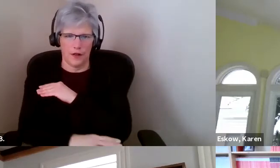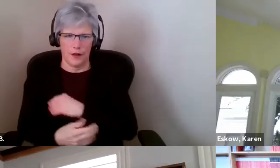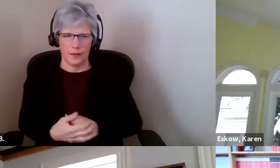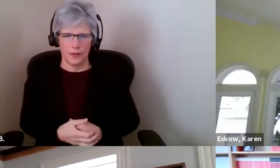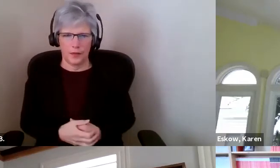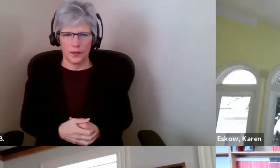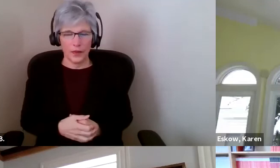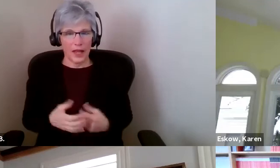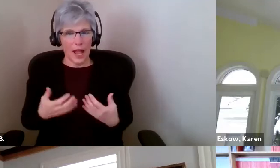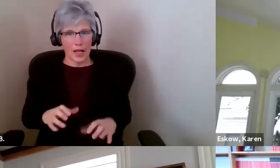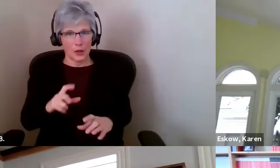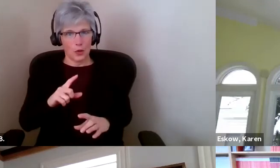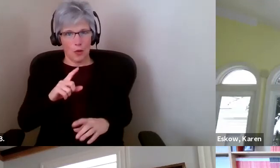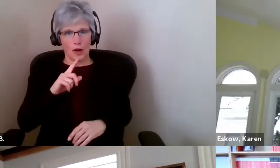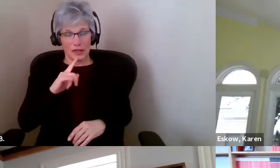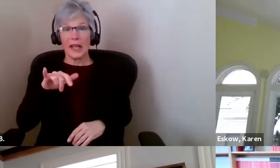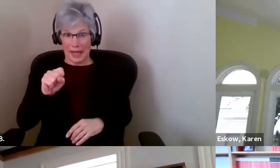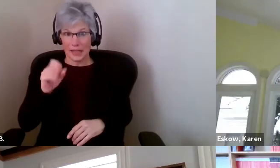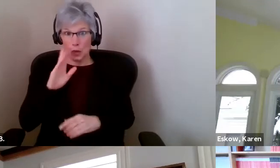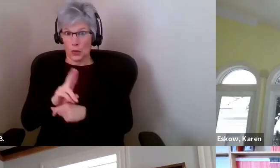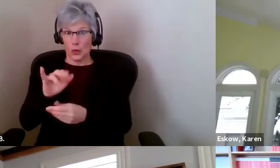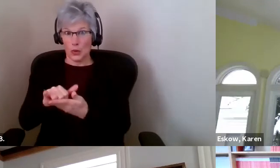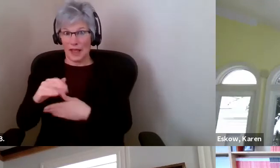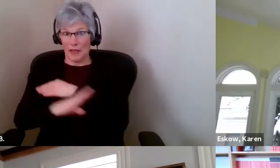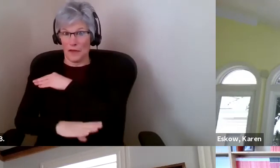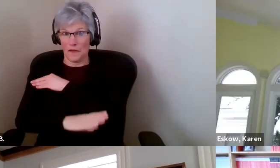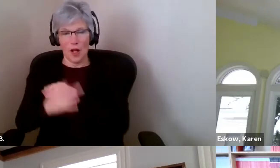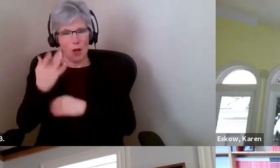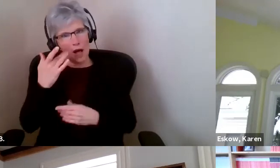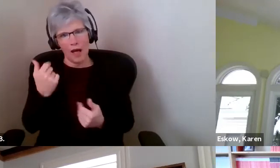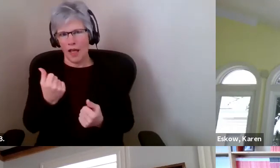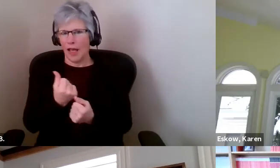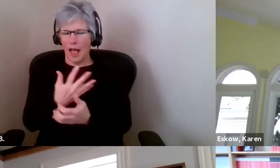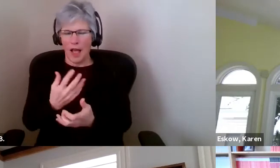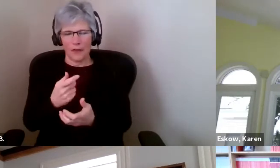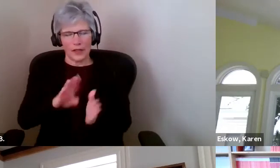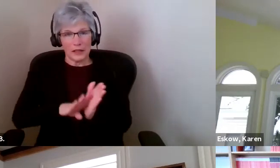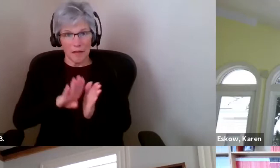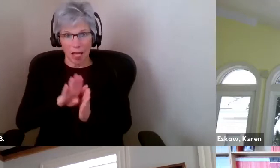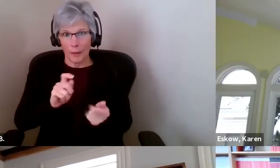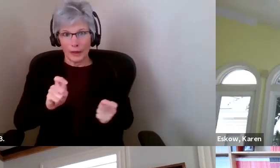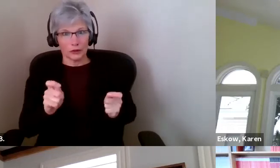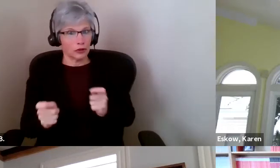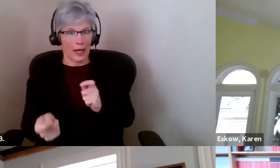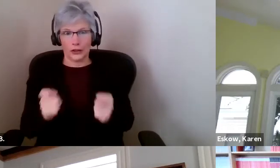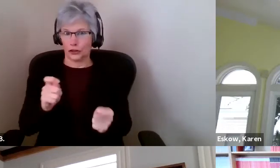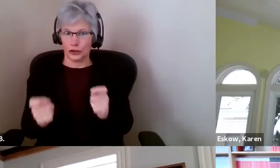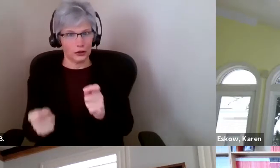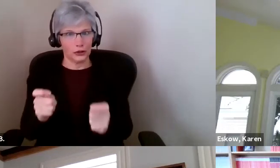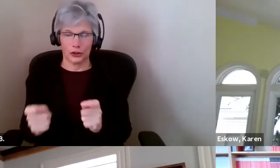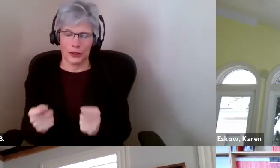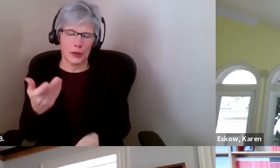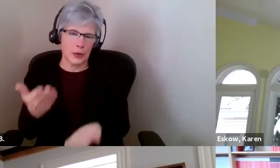that would be what we use in the fall, because everything has been developing, evolving as we go along. So there may be, you know, different